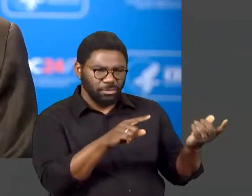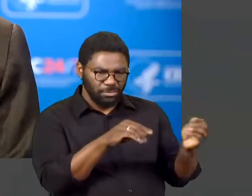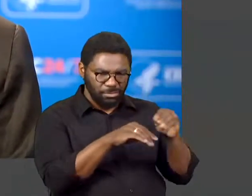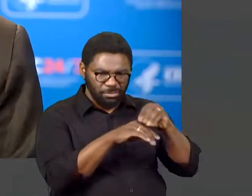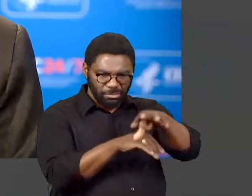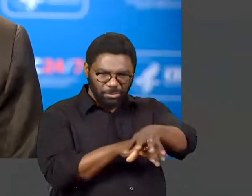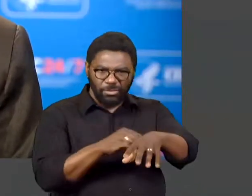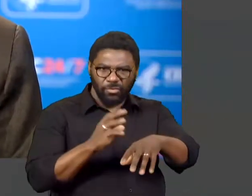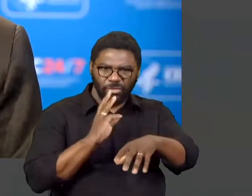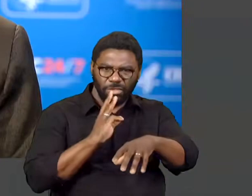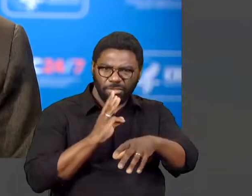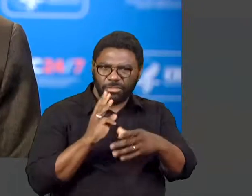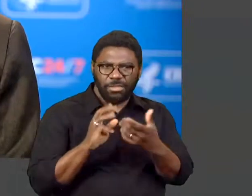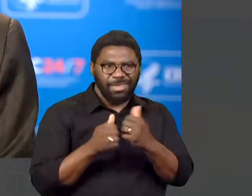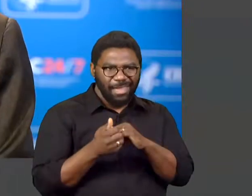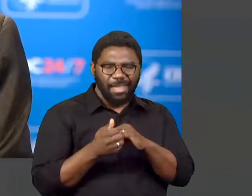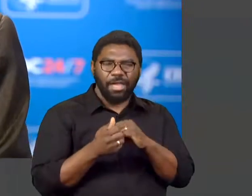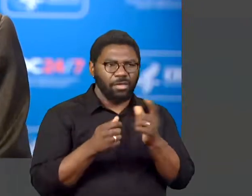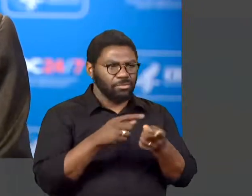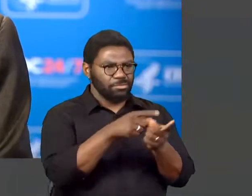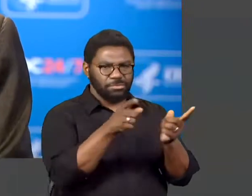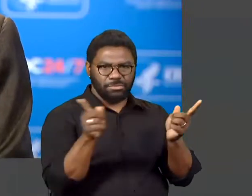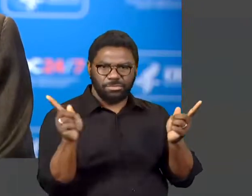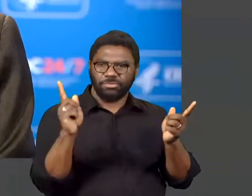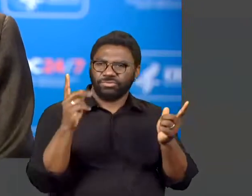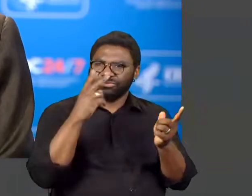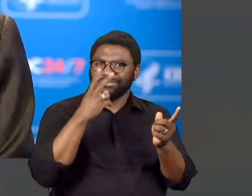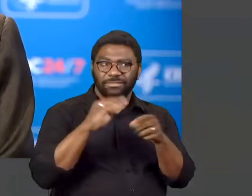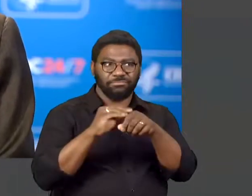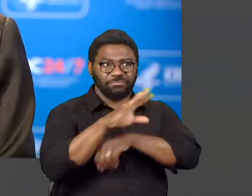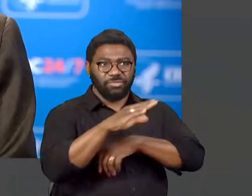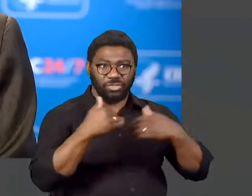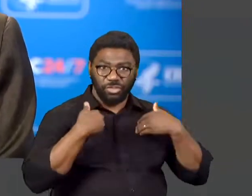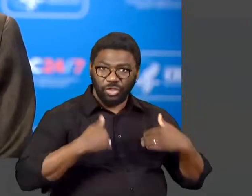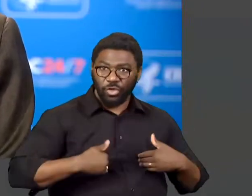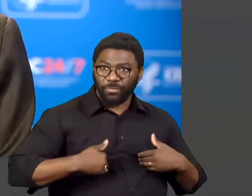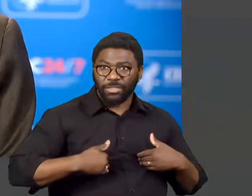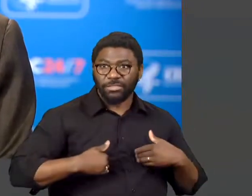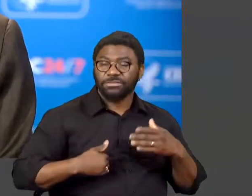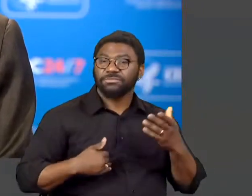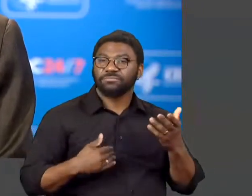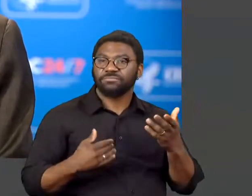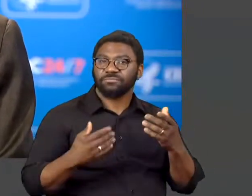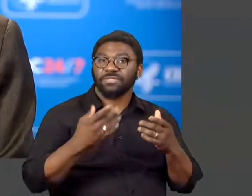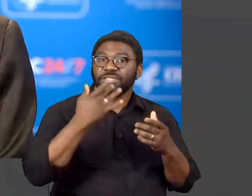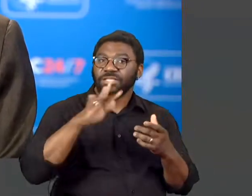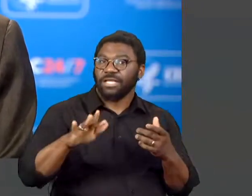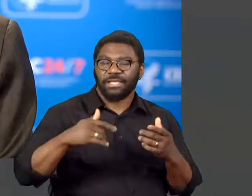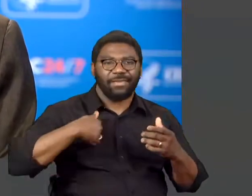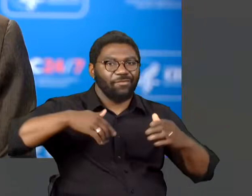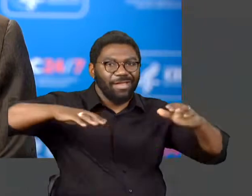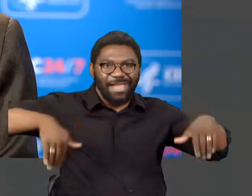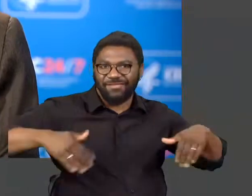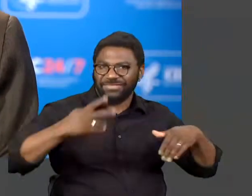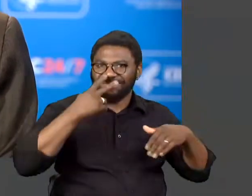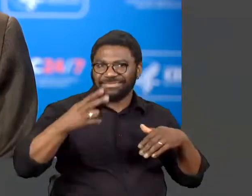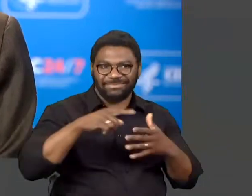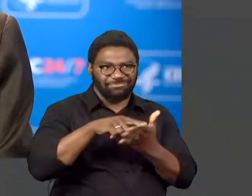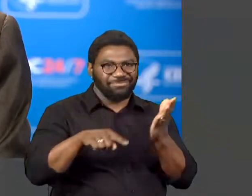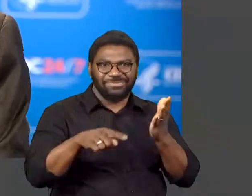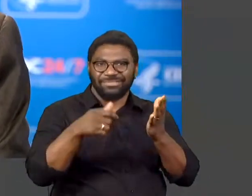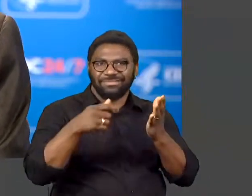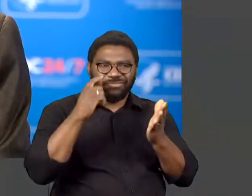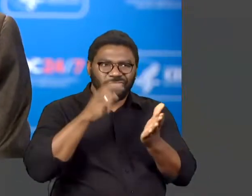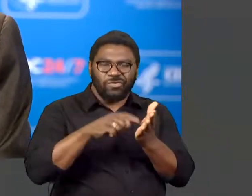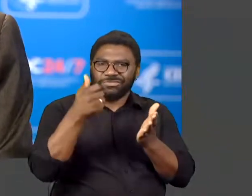any corresponding increase on the human side. Reassuringly, we haven't seen those signals on the human side. And so